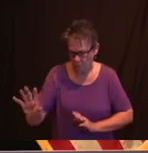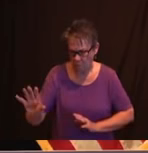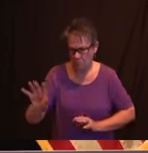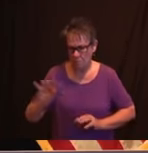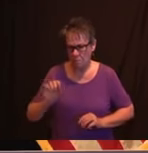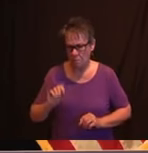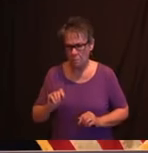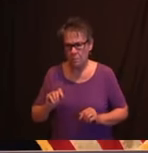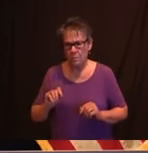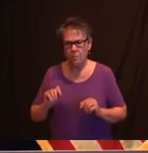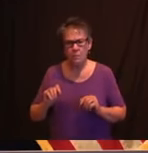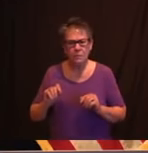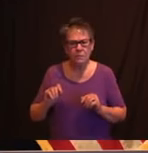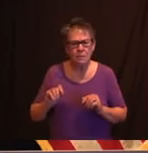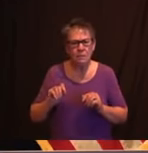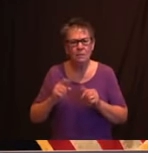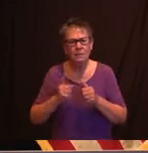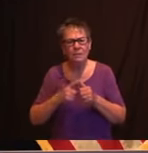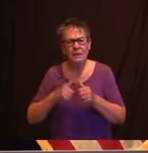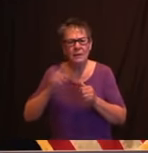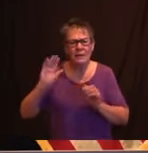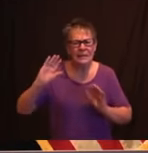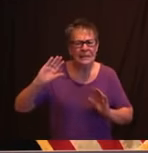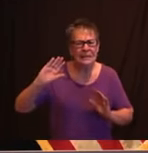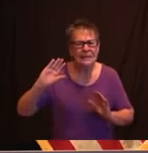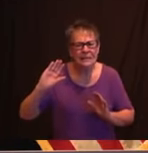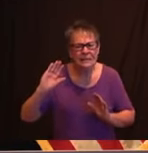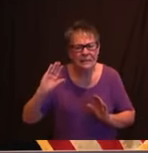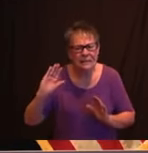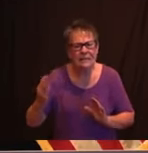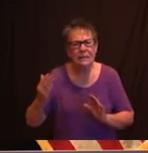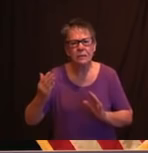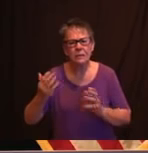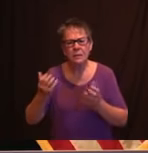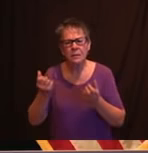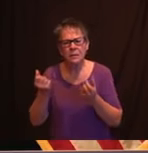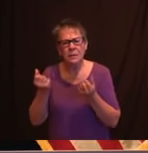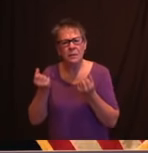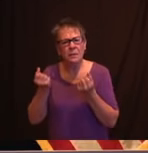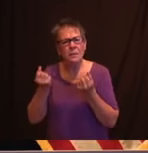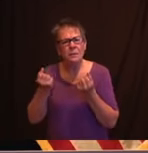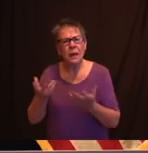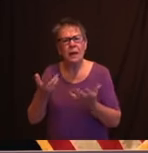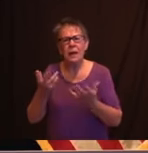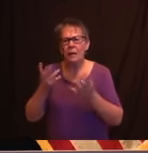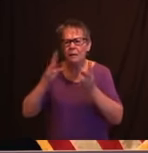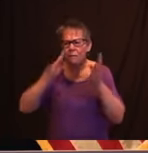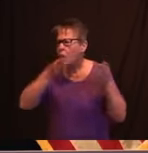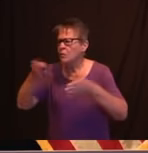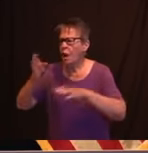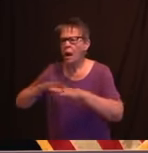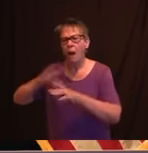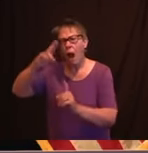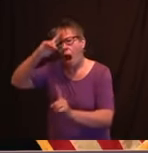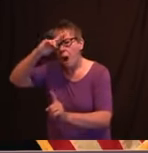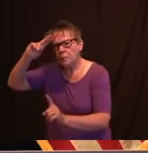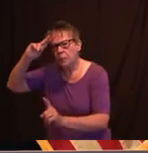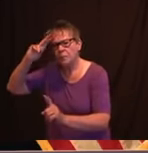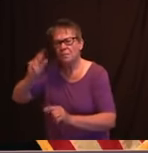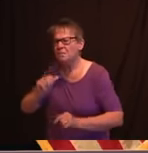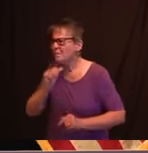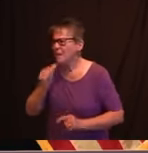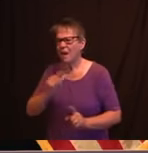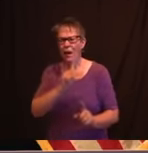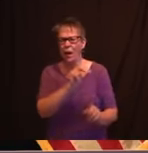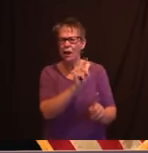the deaths have come from nursing homes, do you think that the Department of Health made a mistake in how it prioritized PPE and other resources?